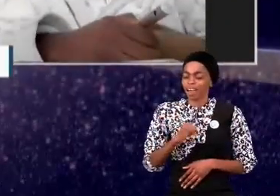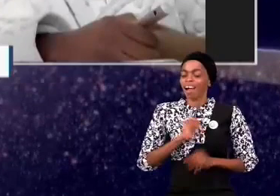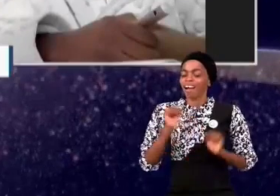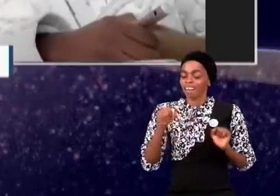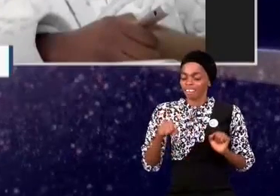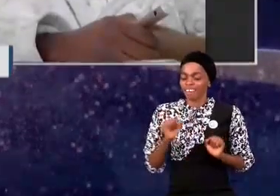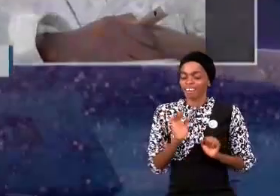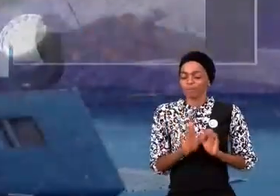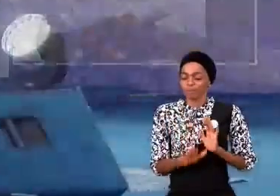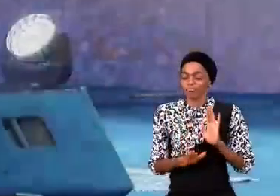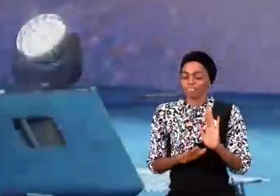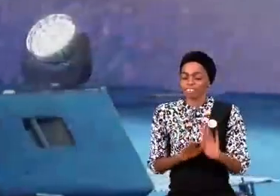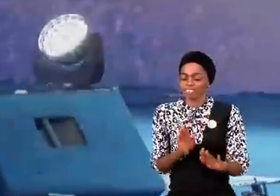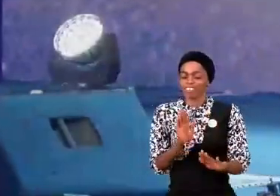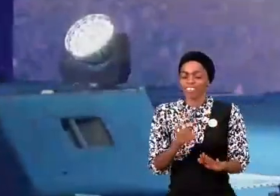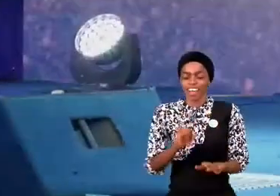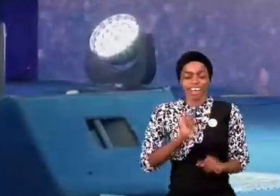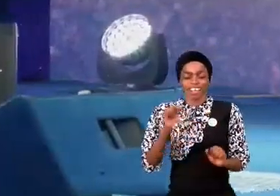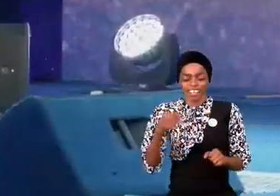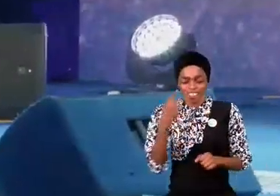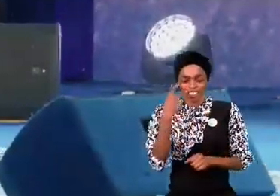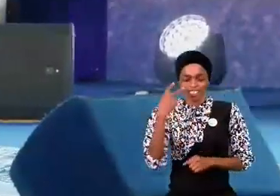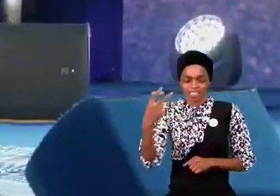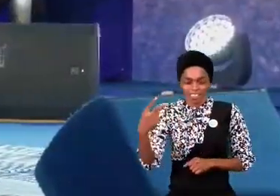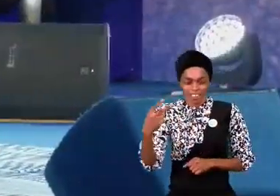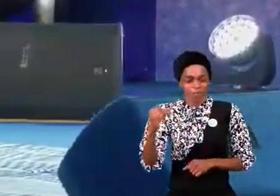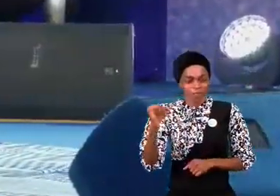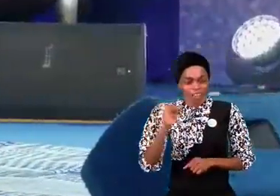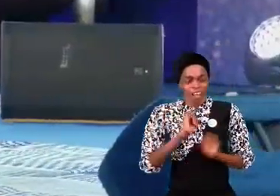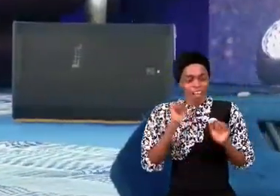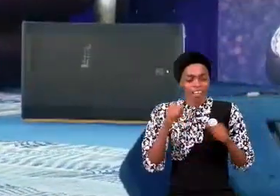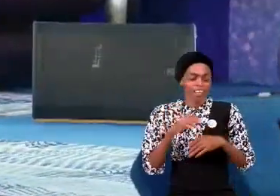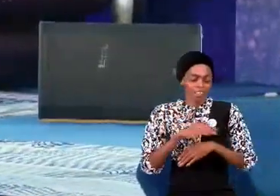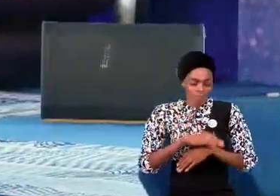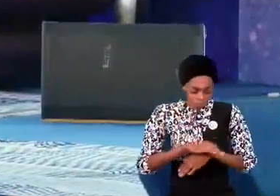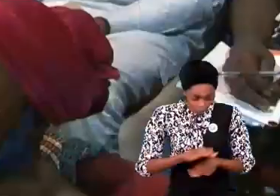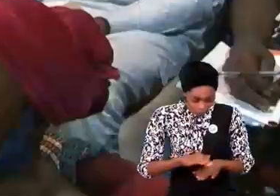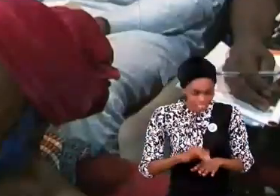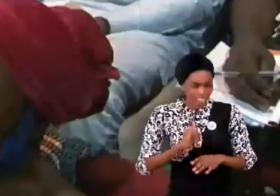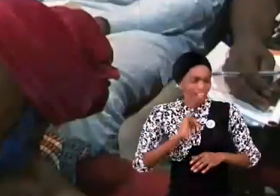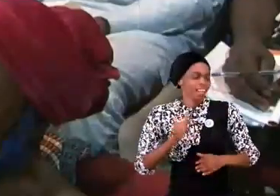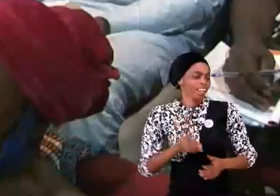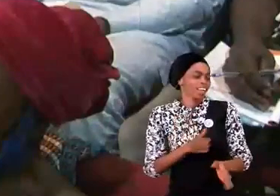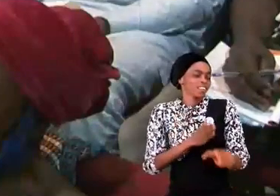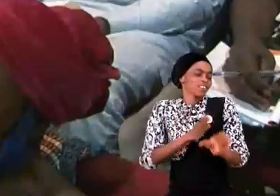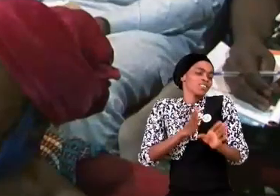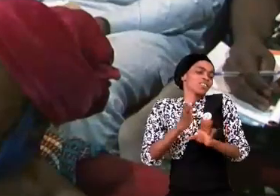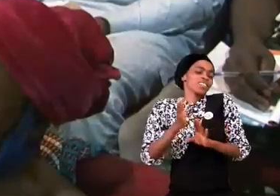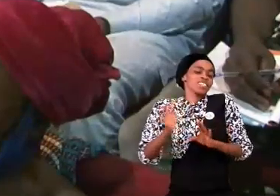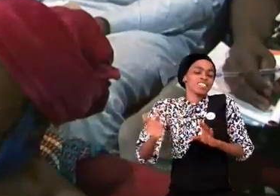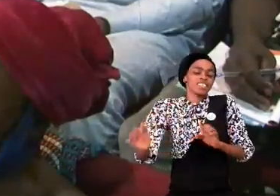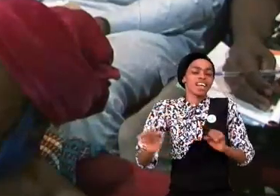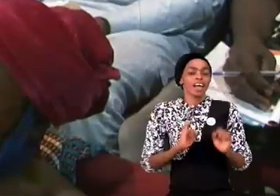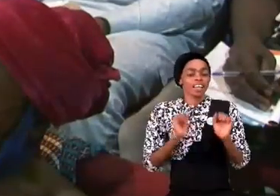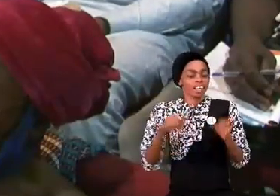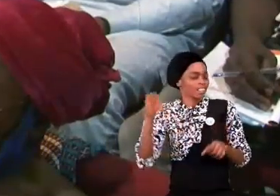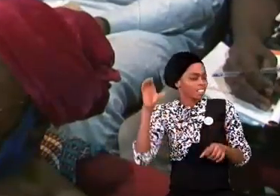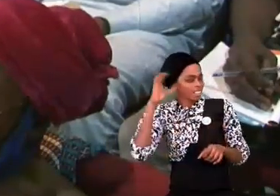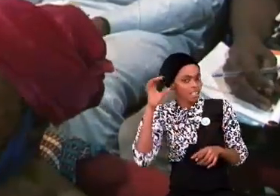I can hear. Today, you'll come before the people and you'll show what Christ is mighty to